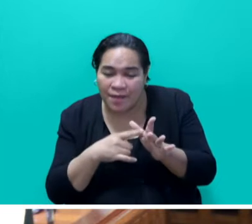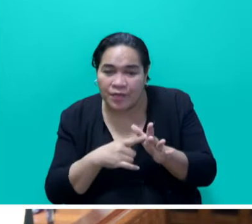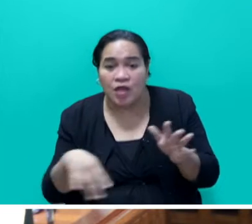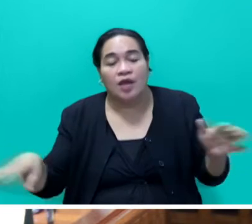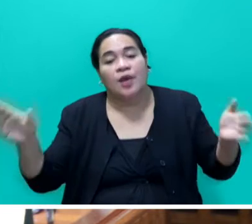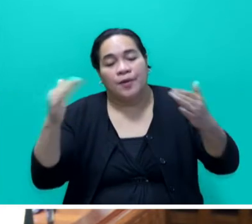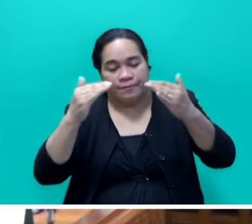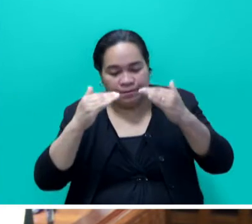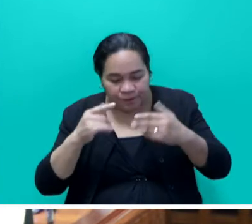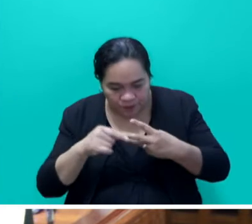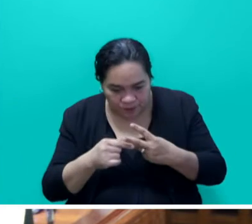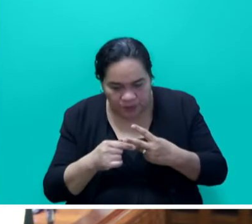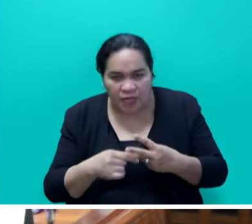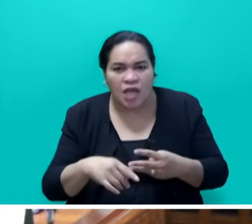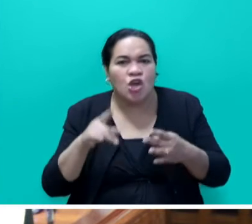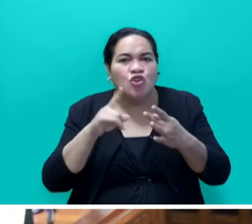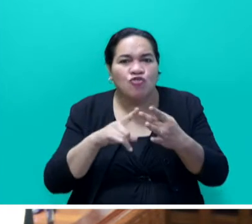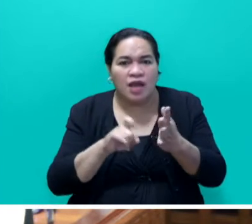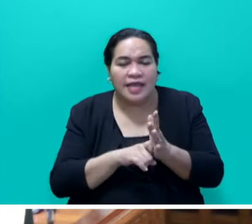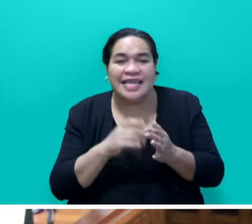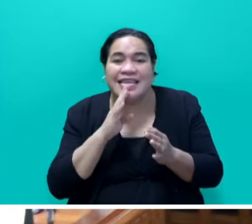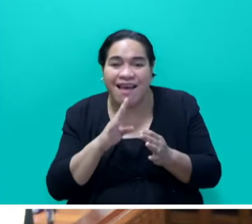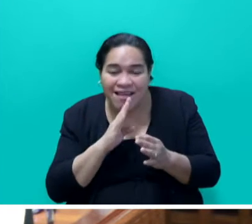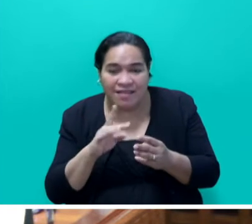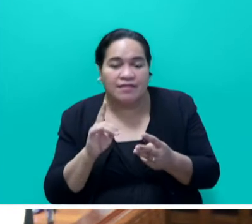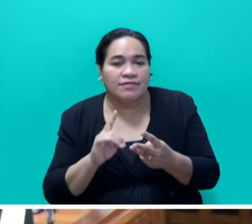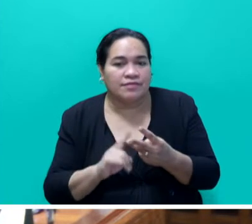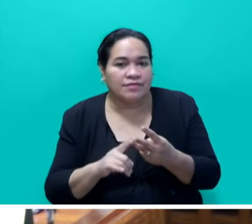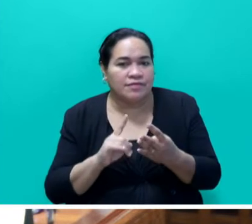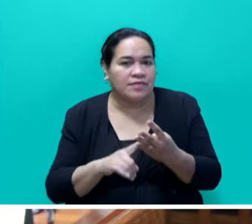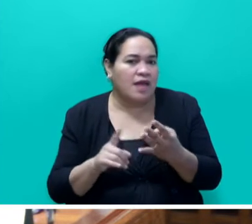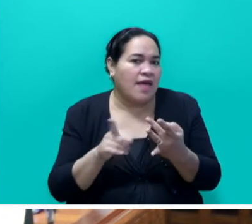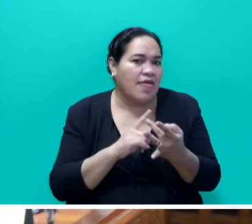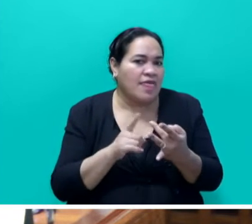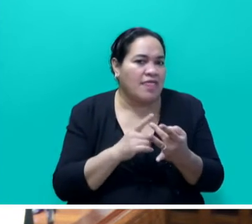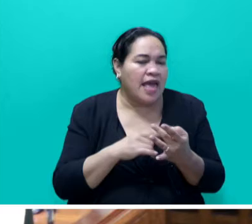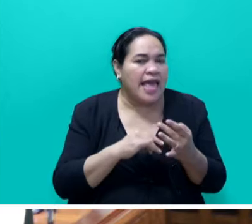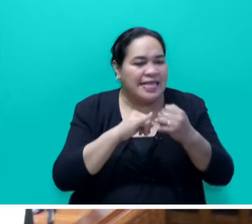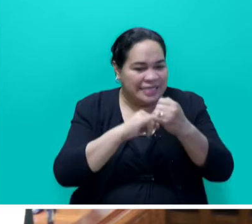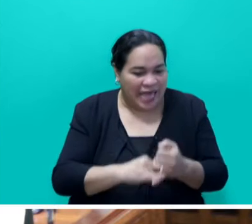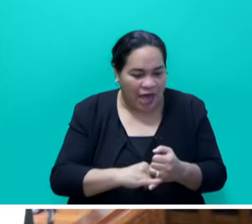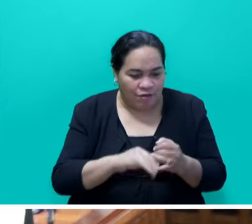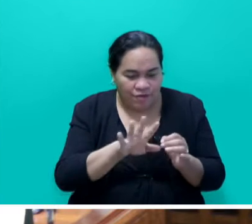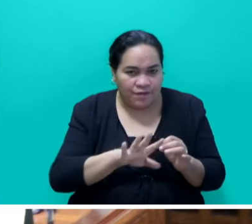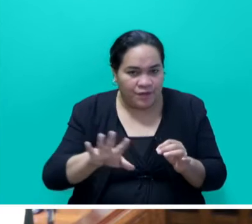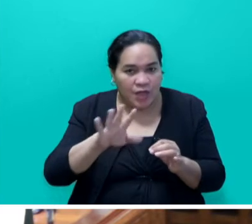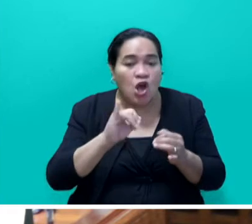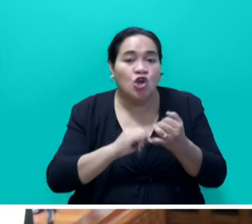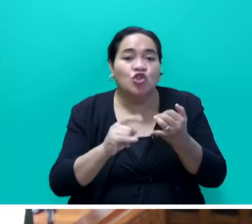in Iraq, UNAMI, the United Nations Mission in South Sudan,